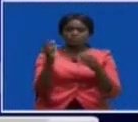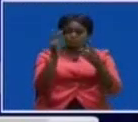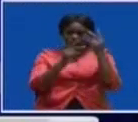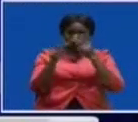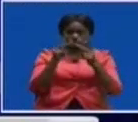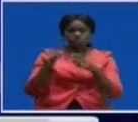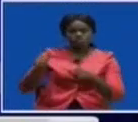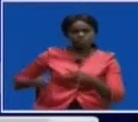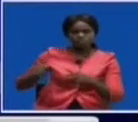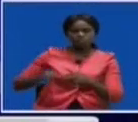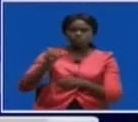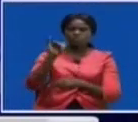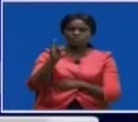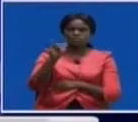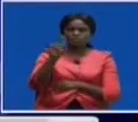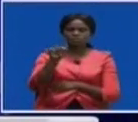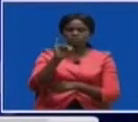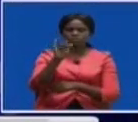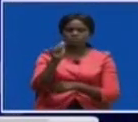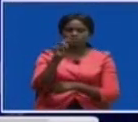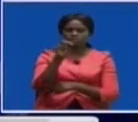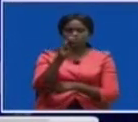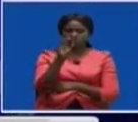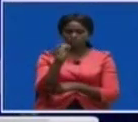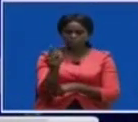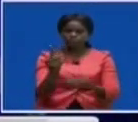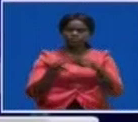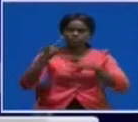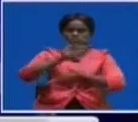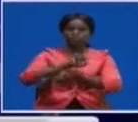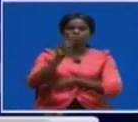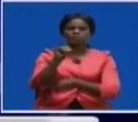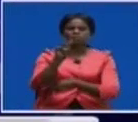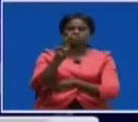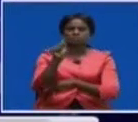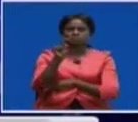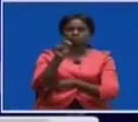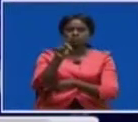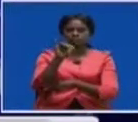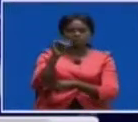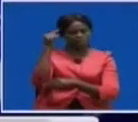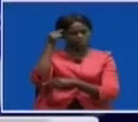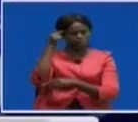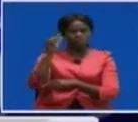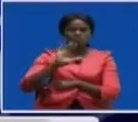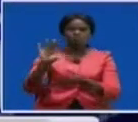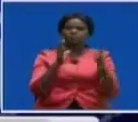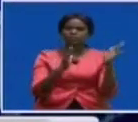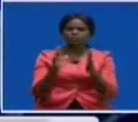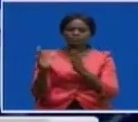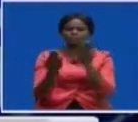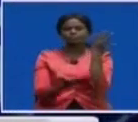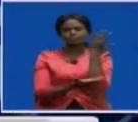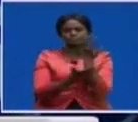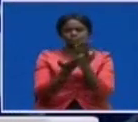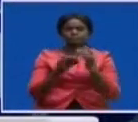on Senior Chief Inyamboyeta in Mwandi today, President Lungu said it is government's desire to develop and improve the